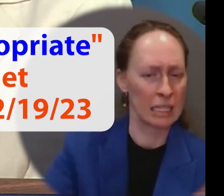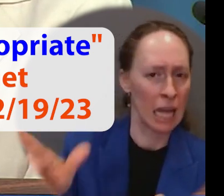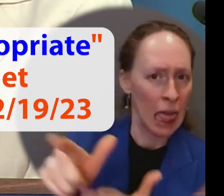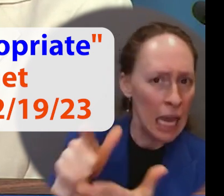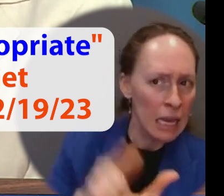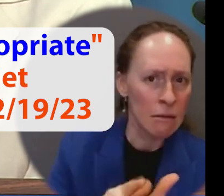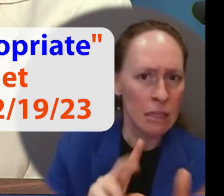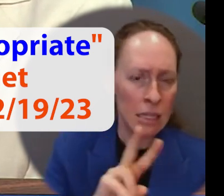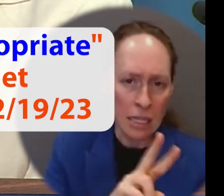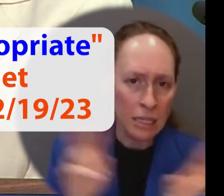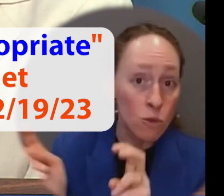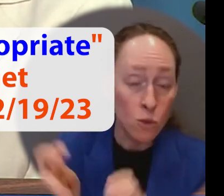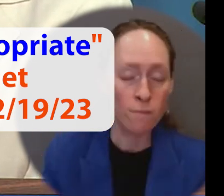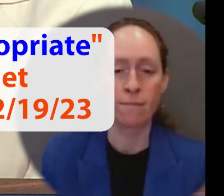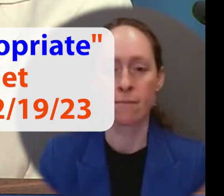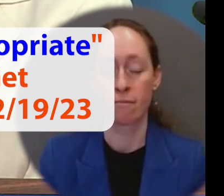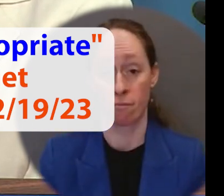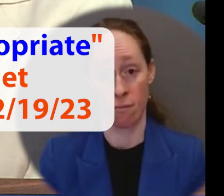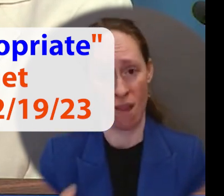your colleague,